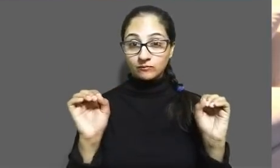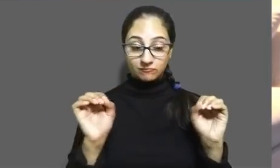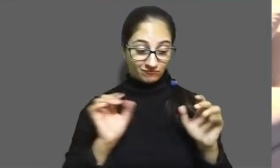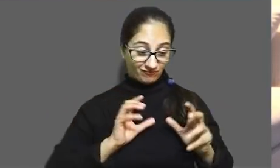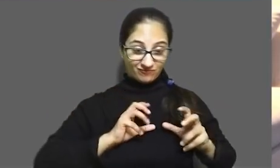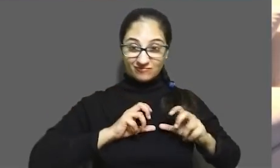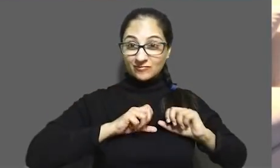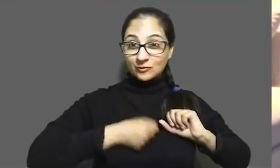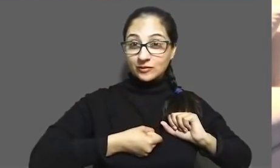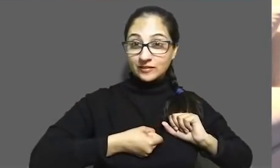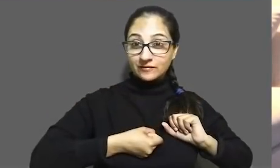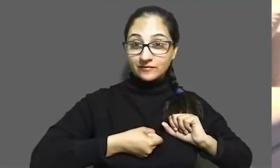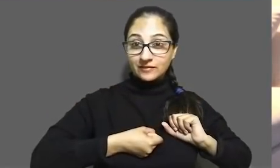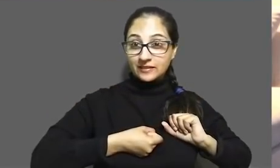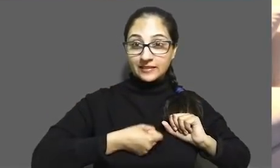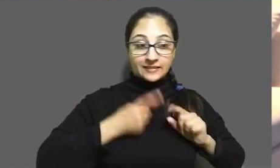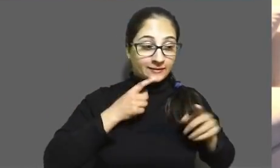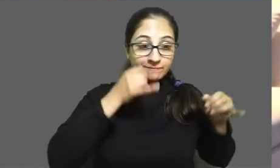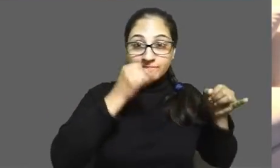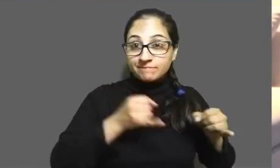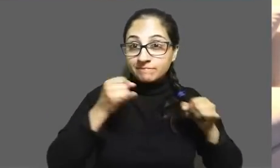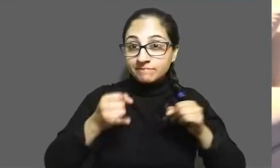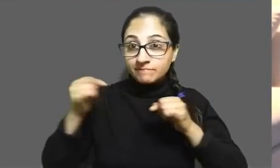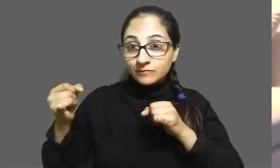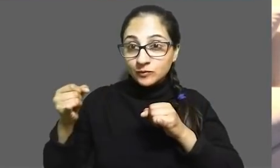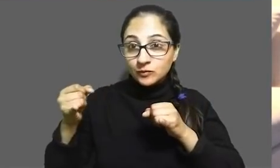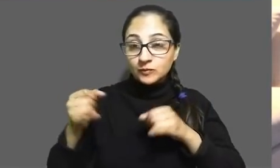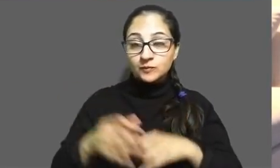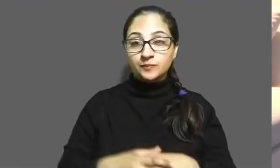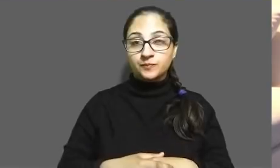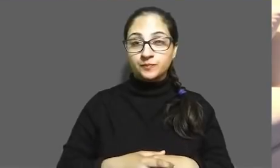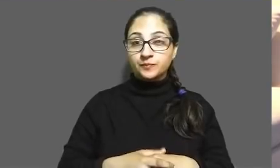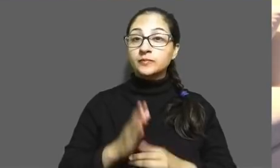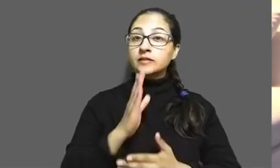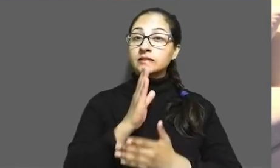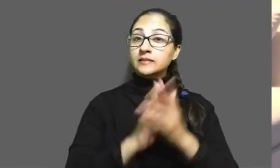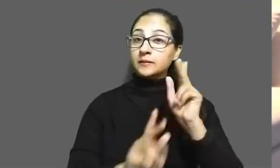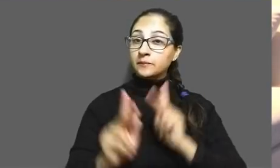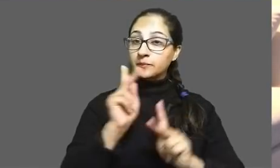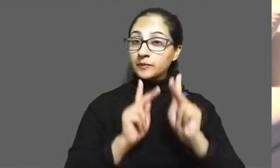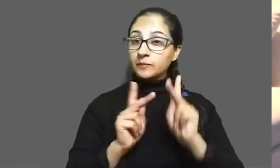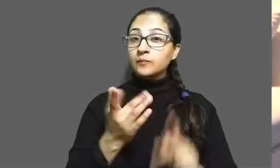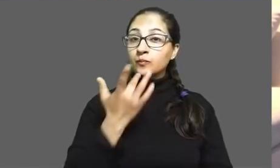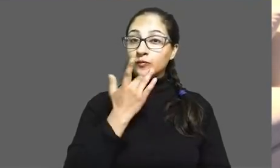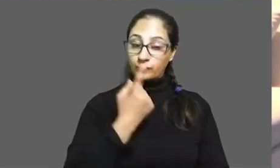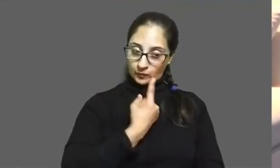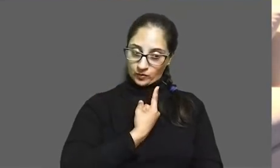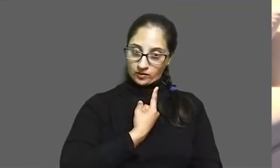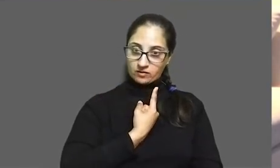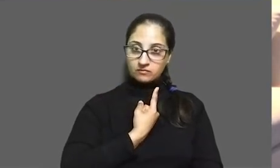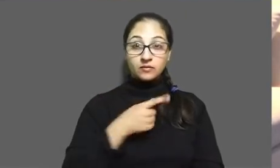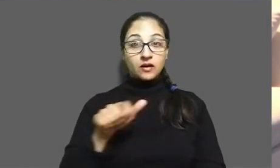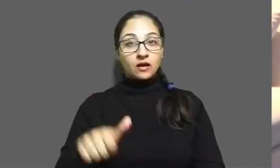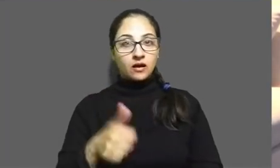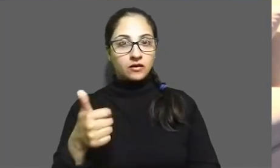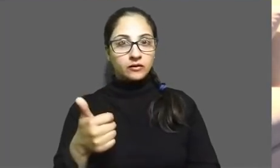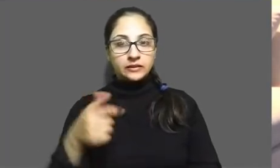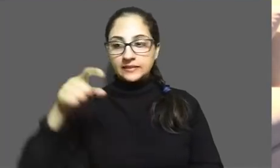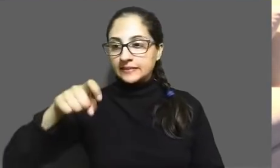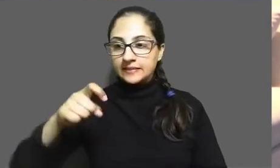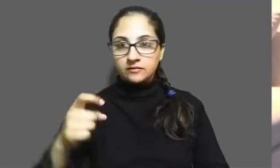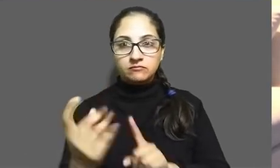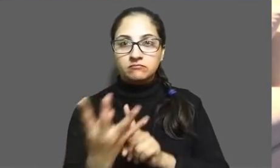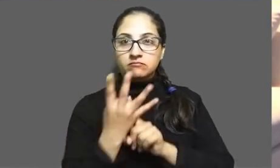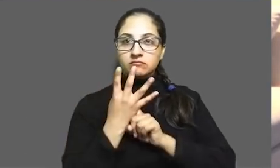person grieves differently. There isn't a standard or a typical way, because there is no standard or